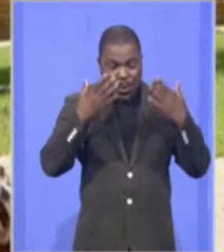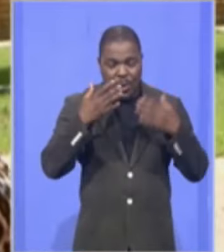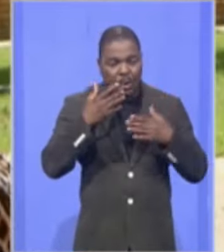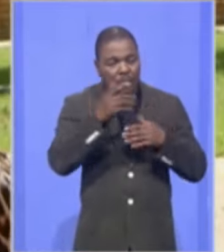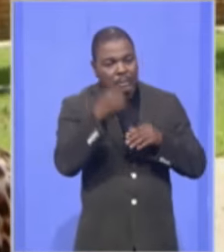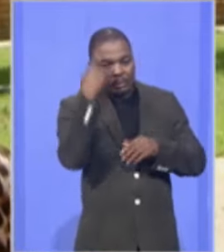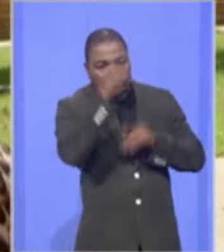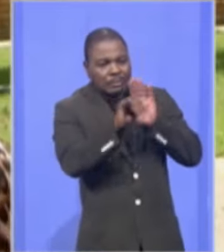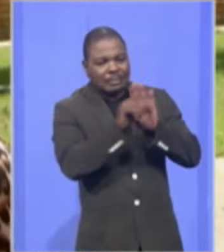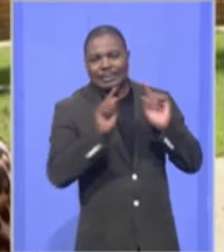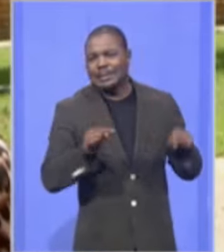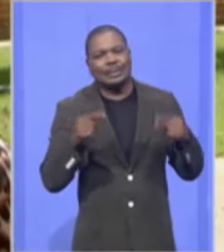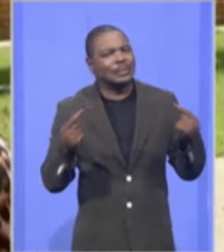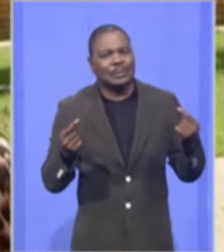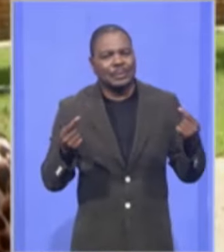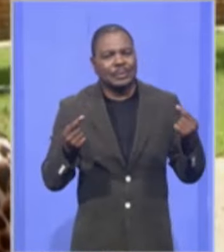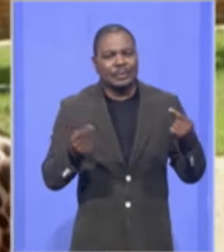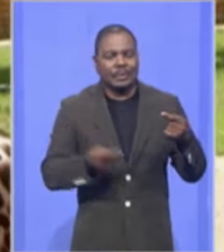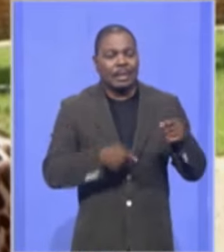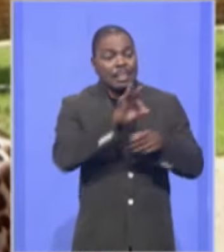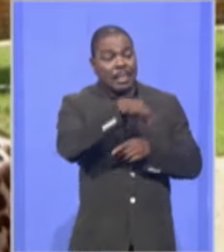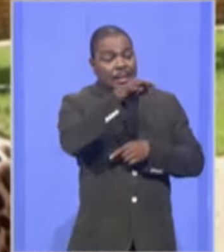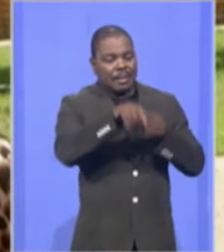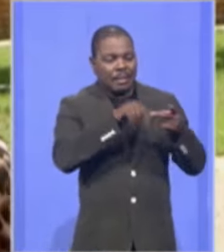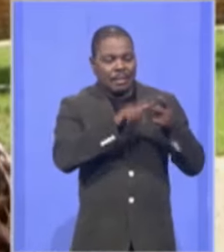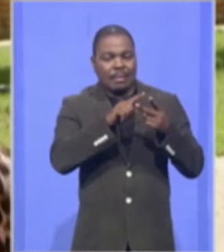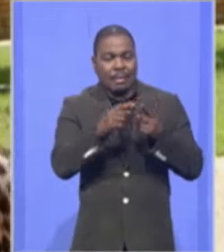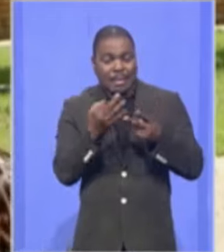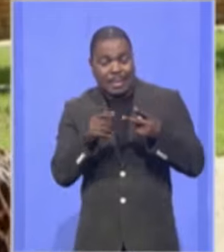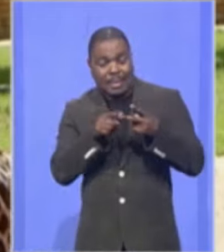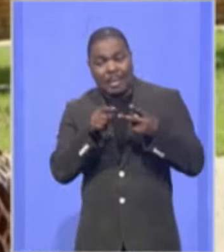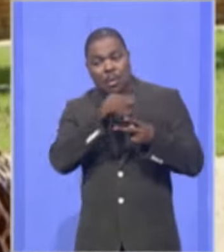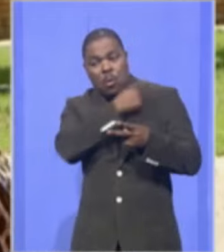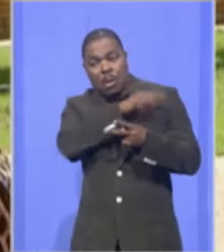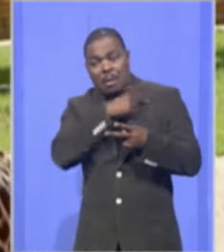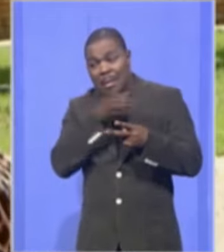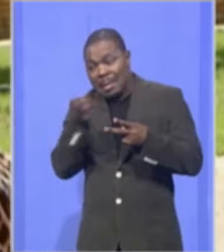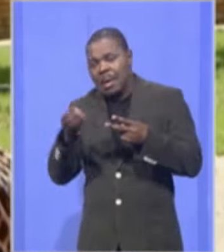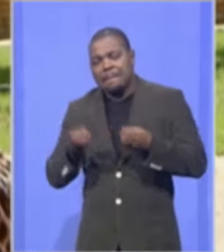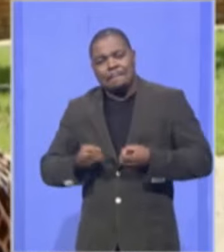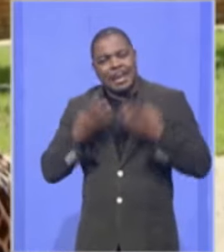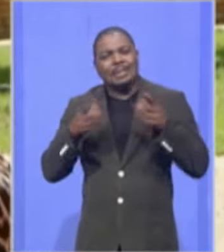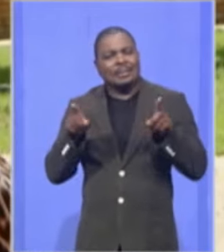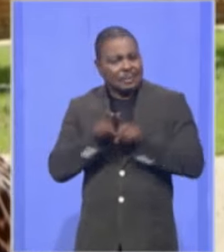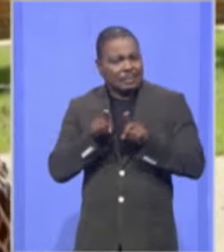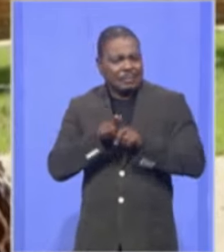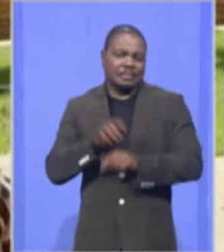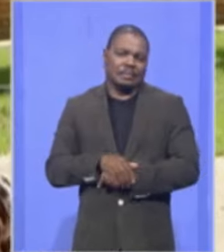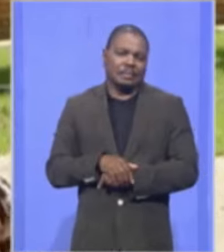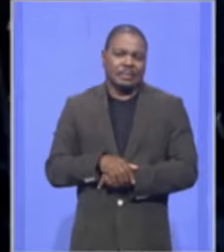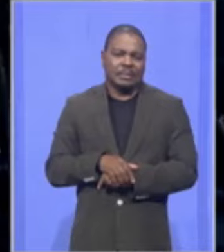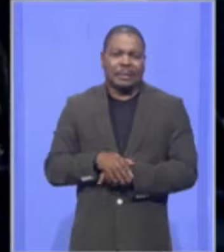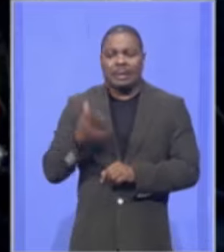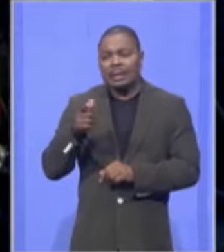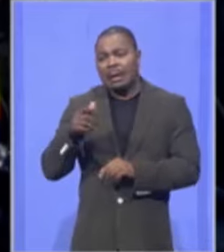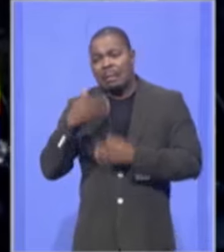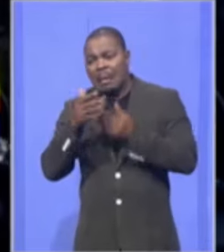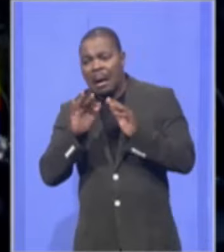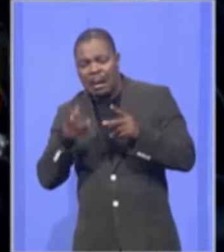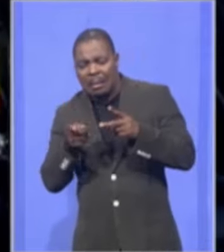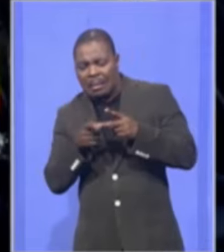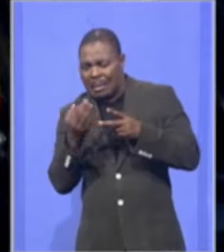the 13 of them. Even the 3 that are transferred to hospital are bent also. But we don't know about their condition for